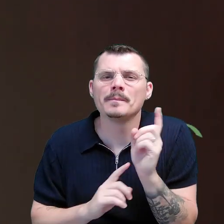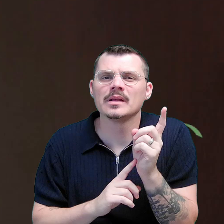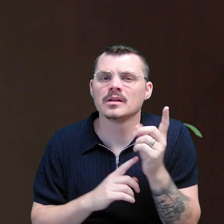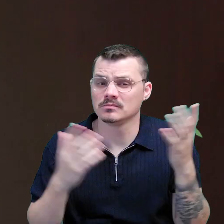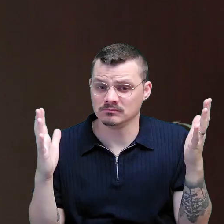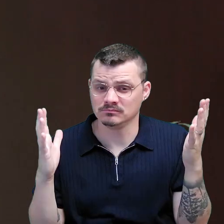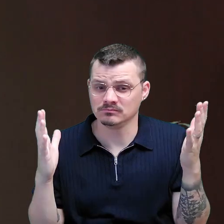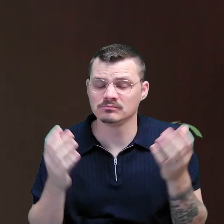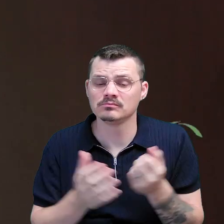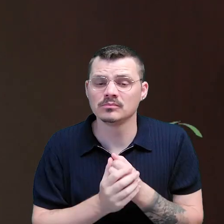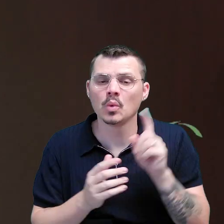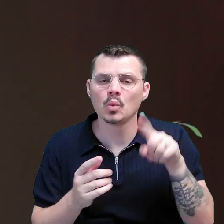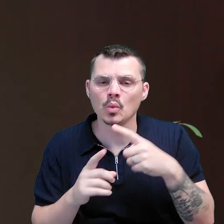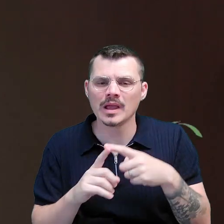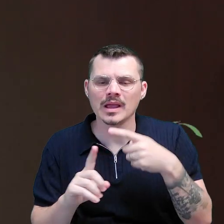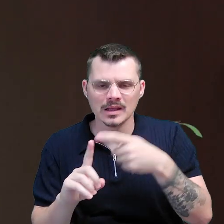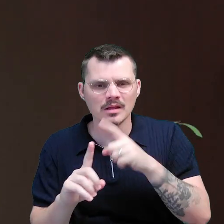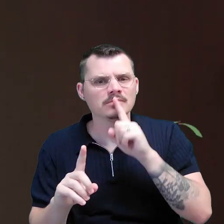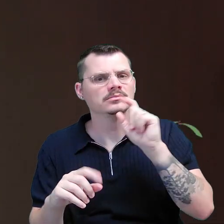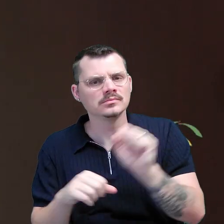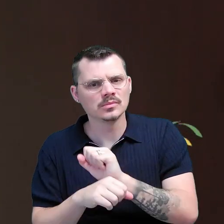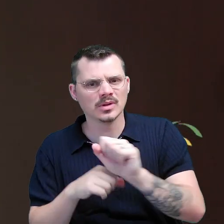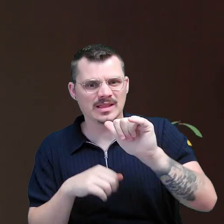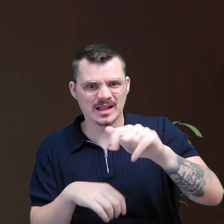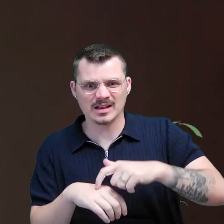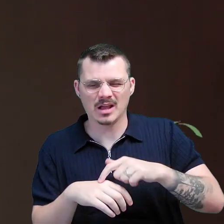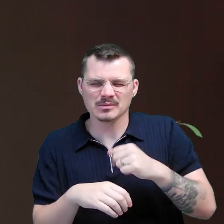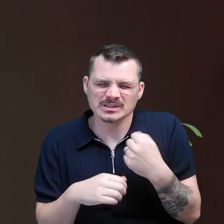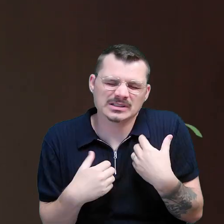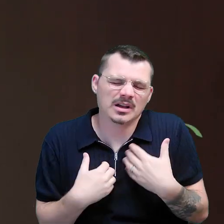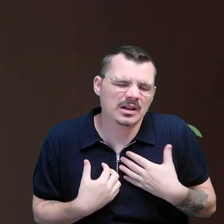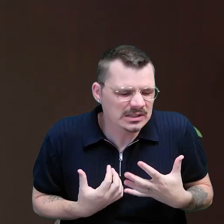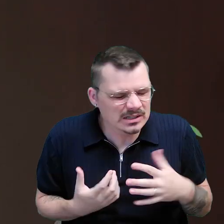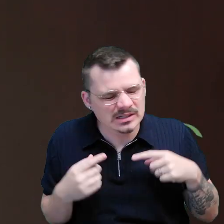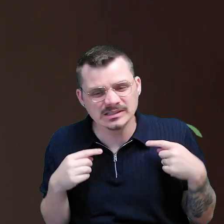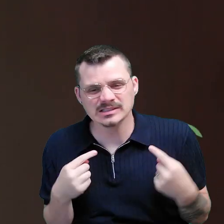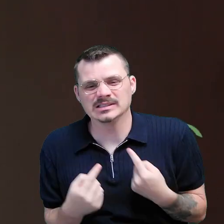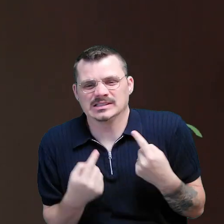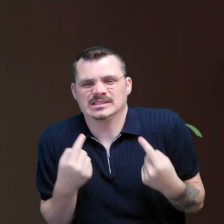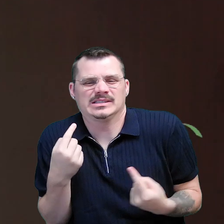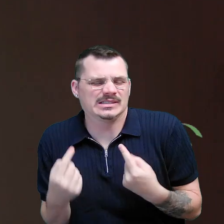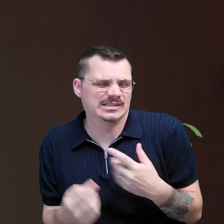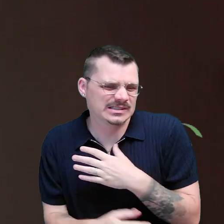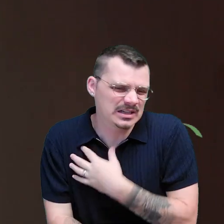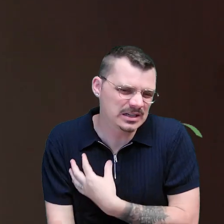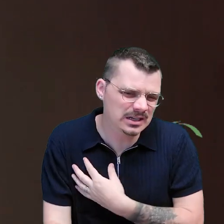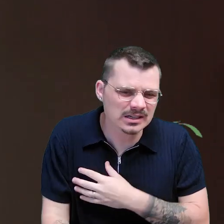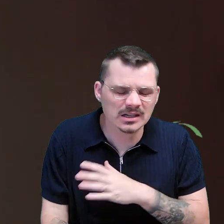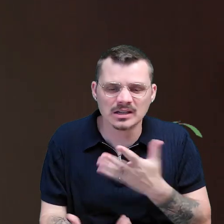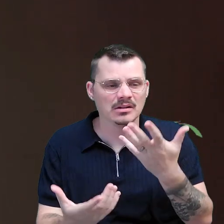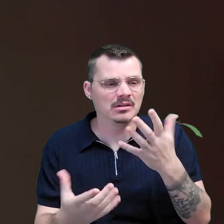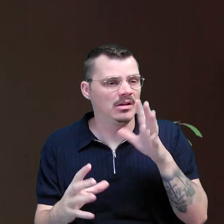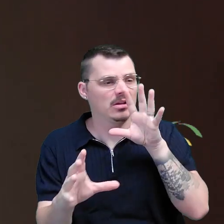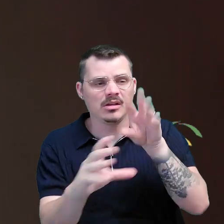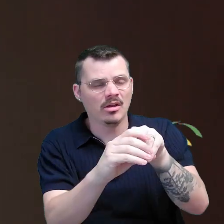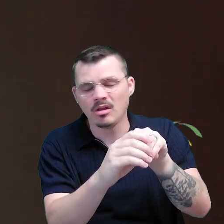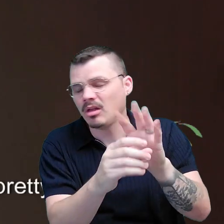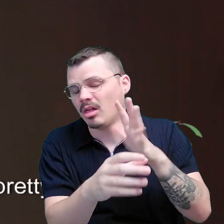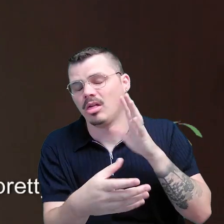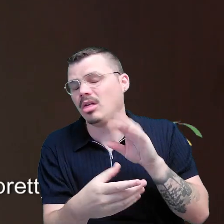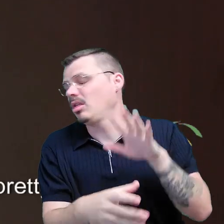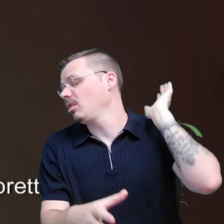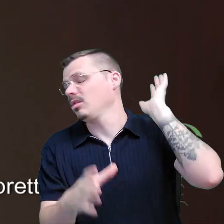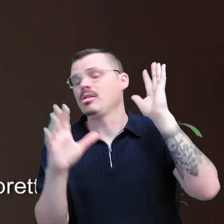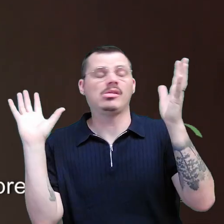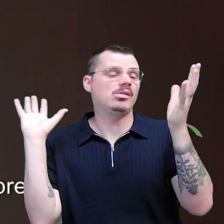minutes when he was so miserable, when he was disengaged,